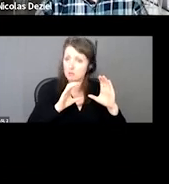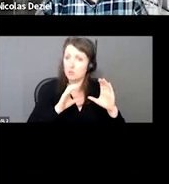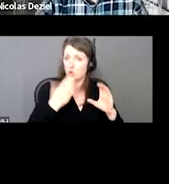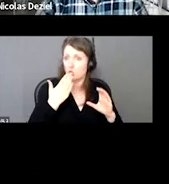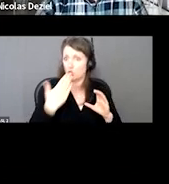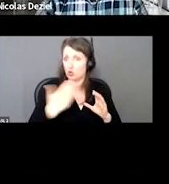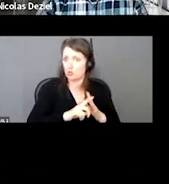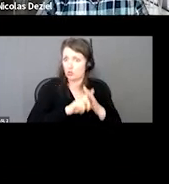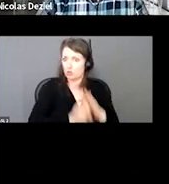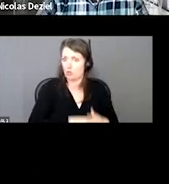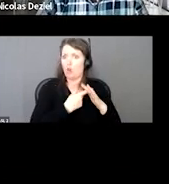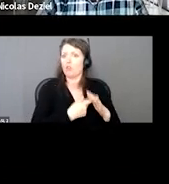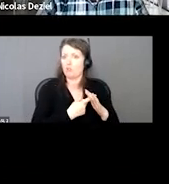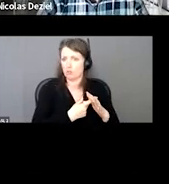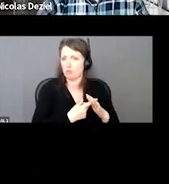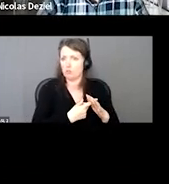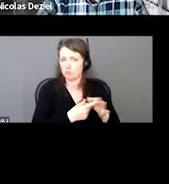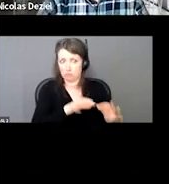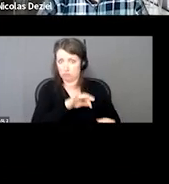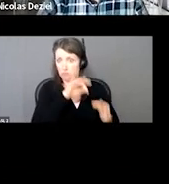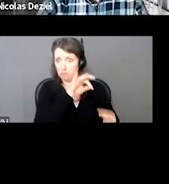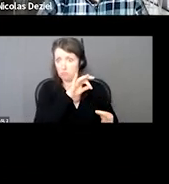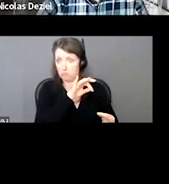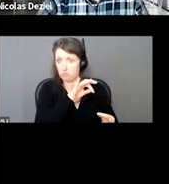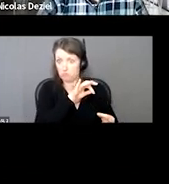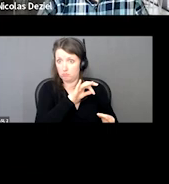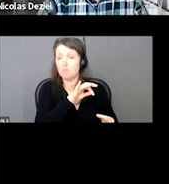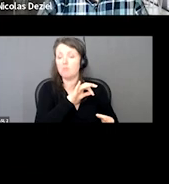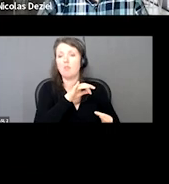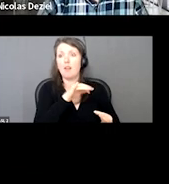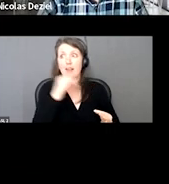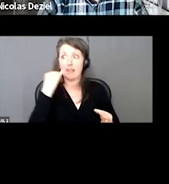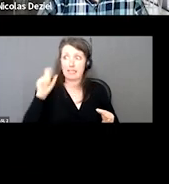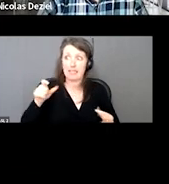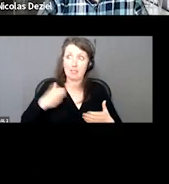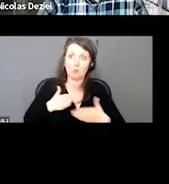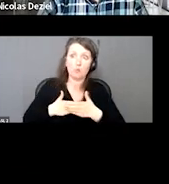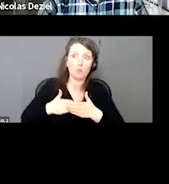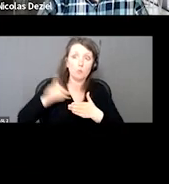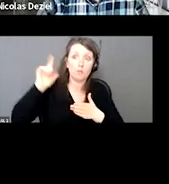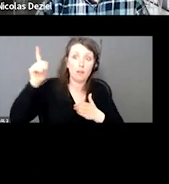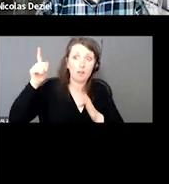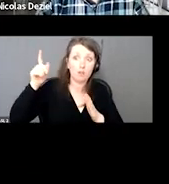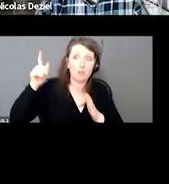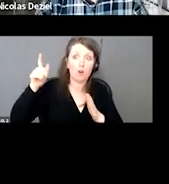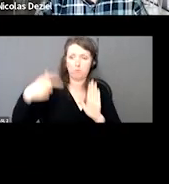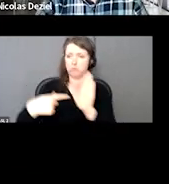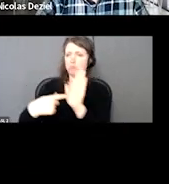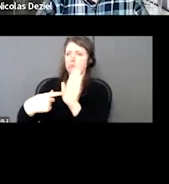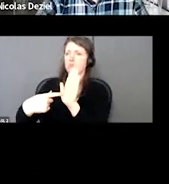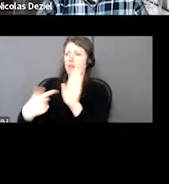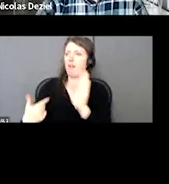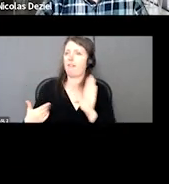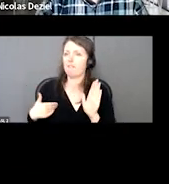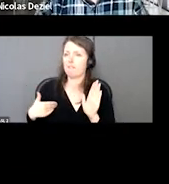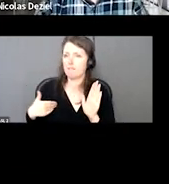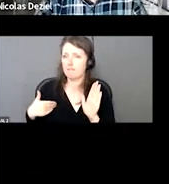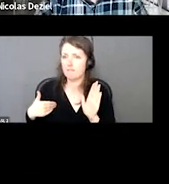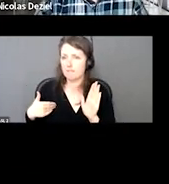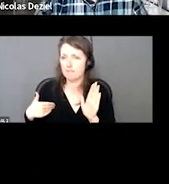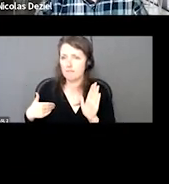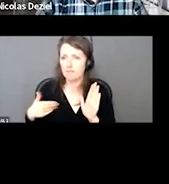official document that you need in order to instigate any sort of infringement, law